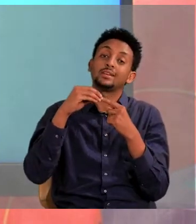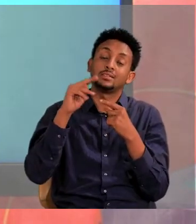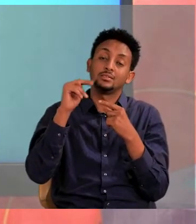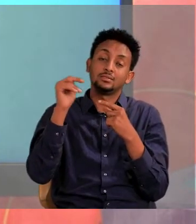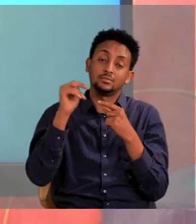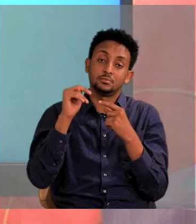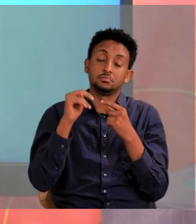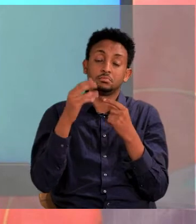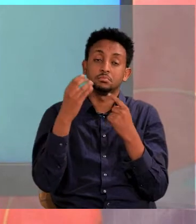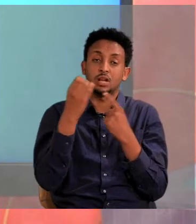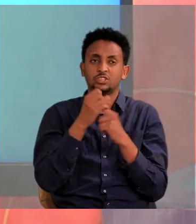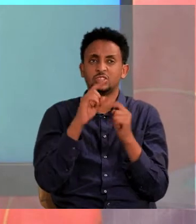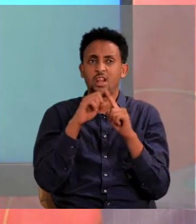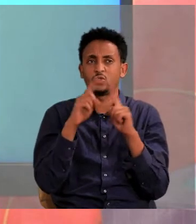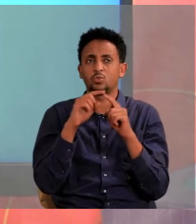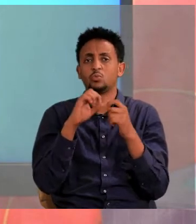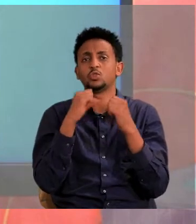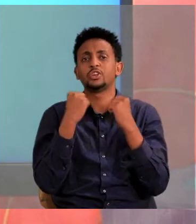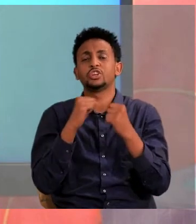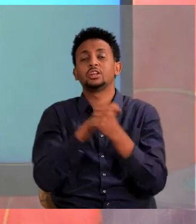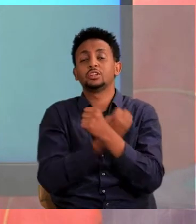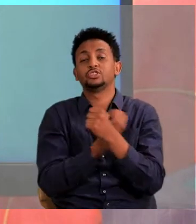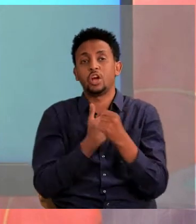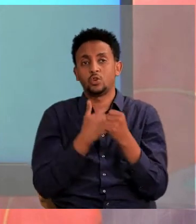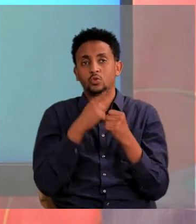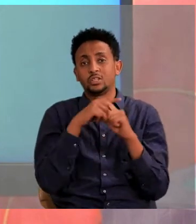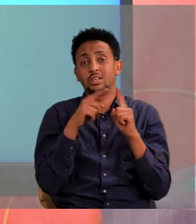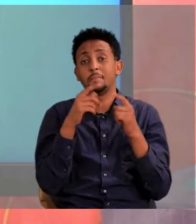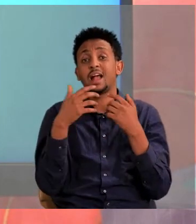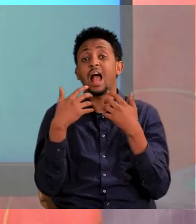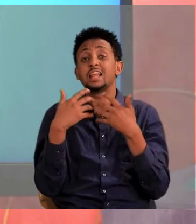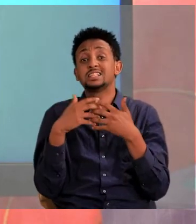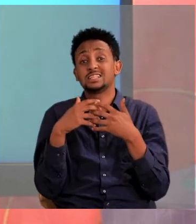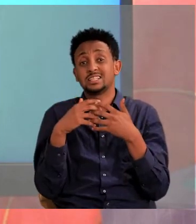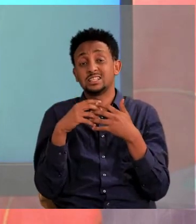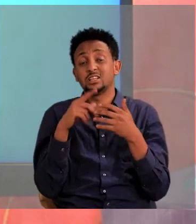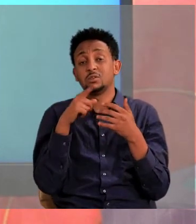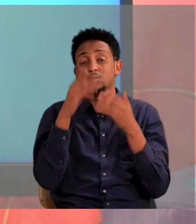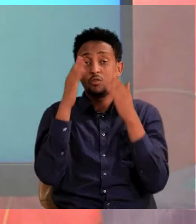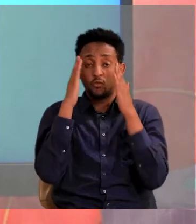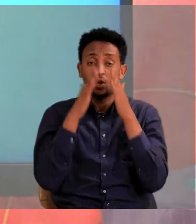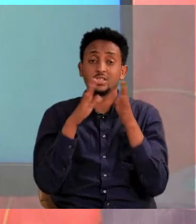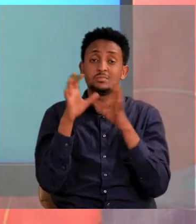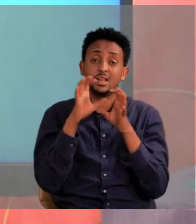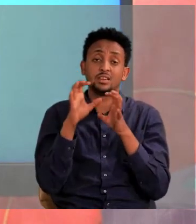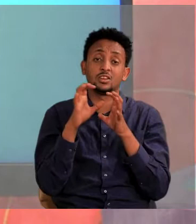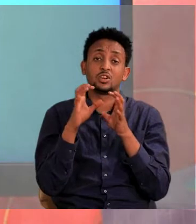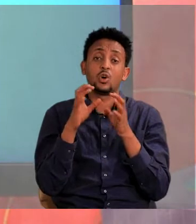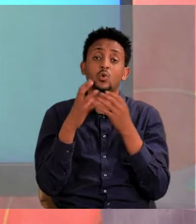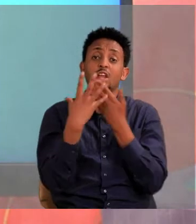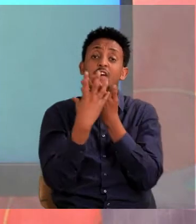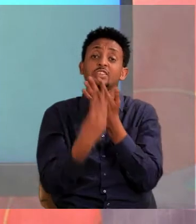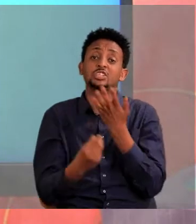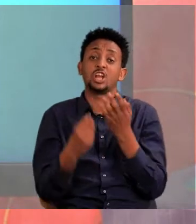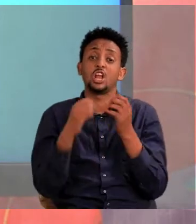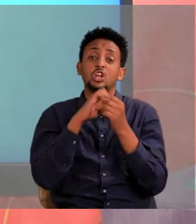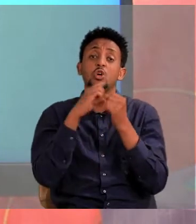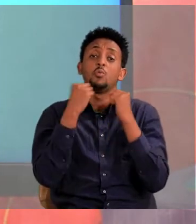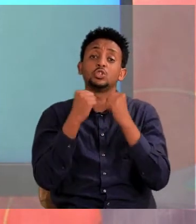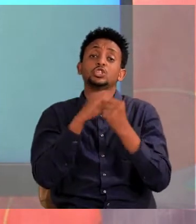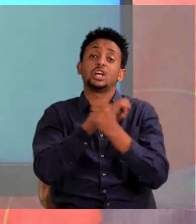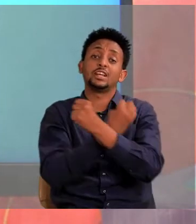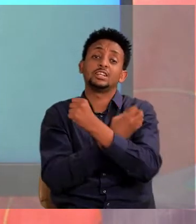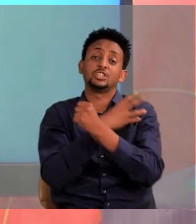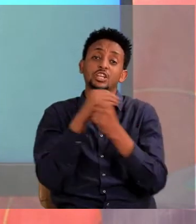potential energy. There might be different potential energy. But under mechanics, we mainly focus on gravitational potential energy